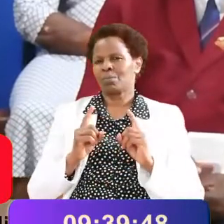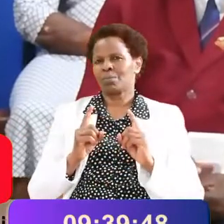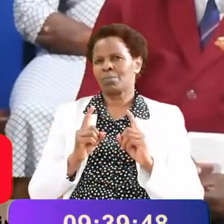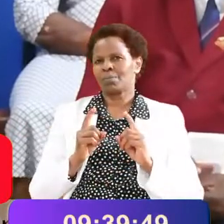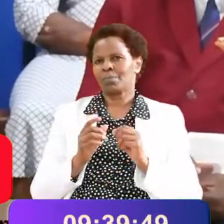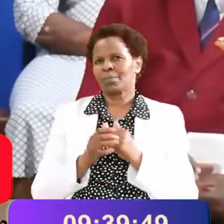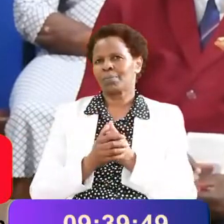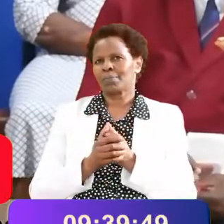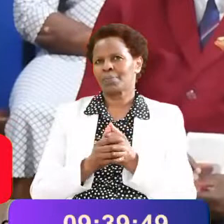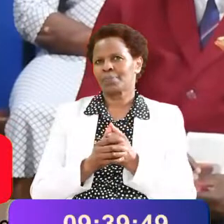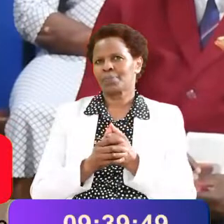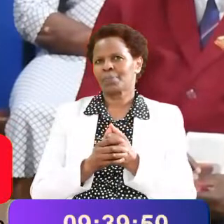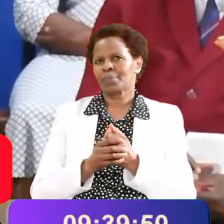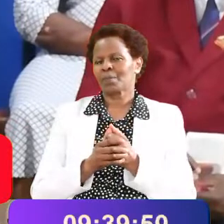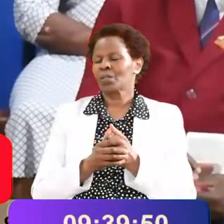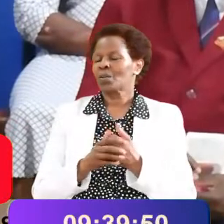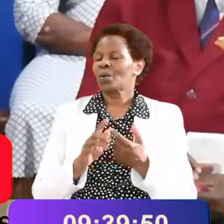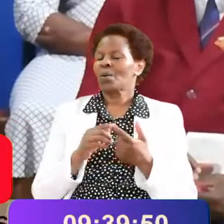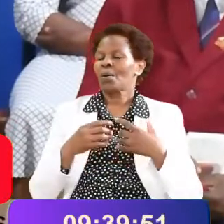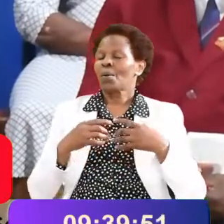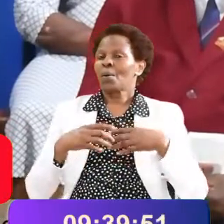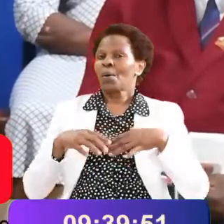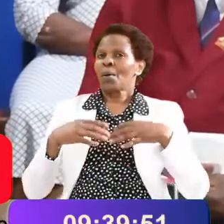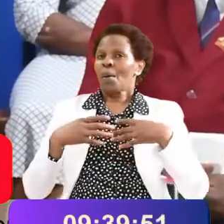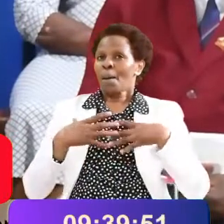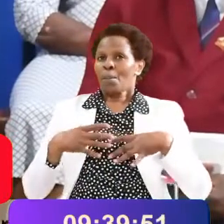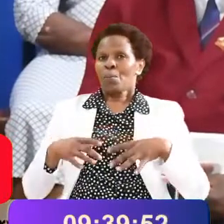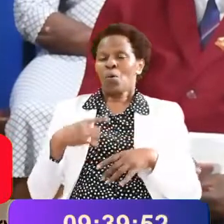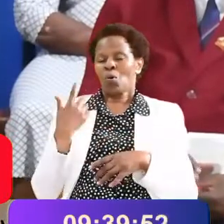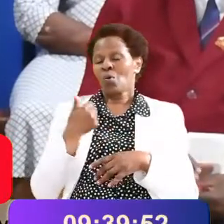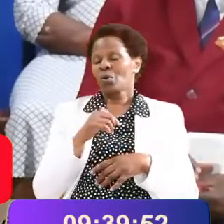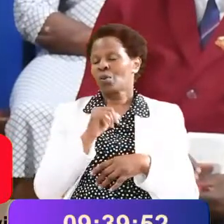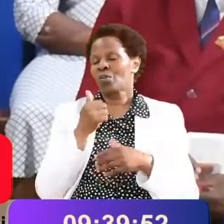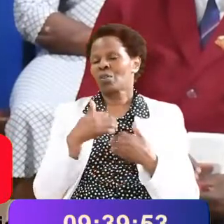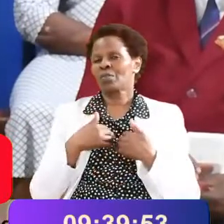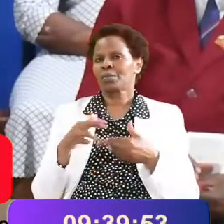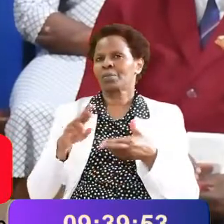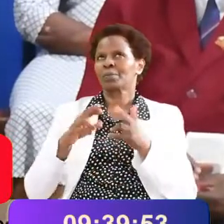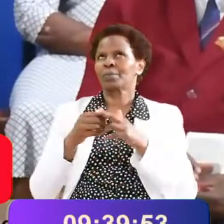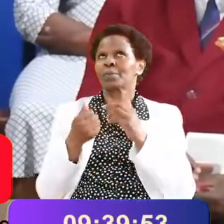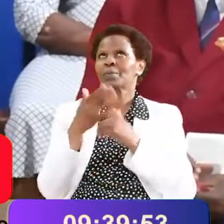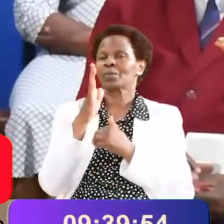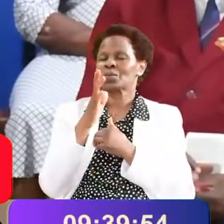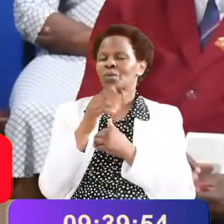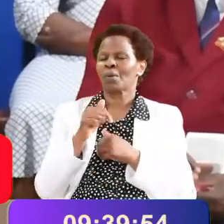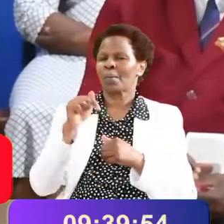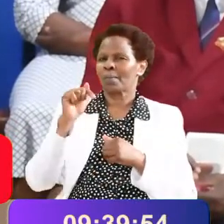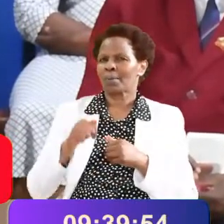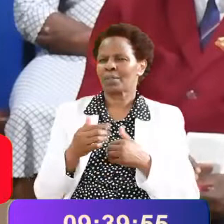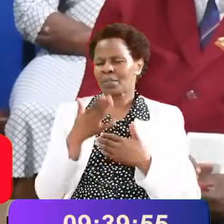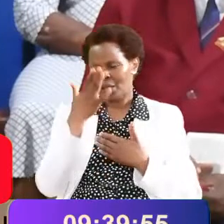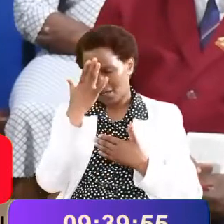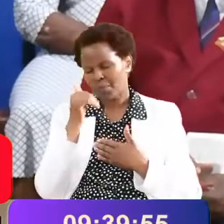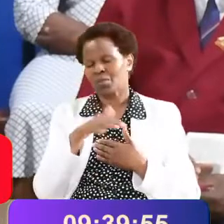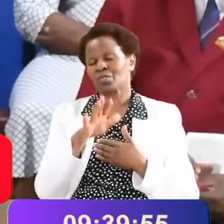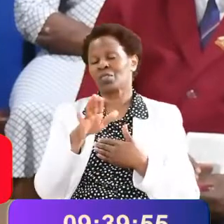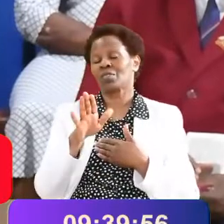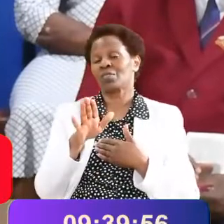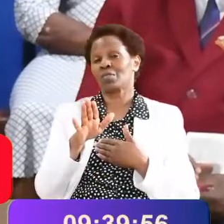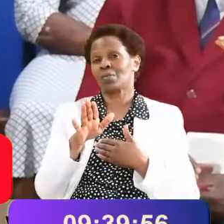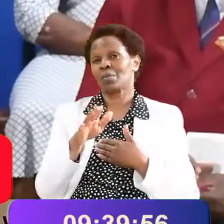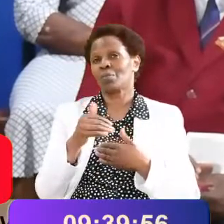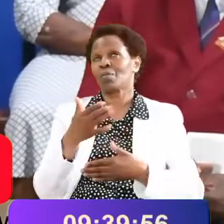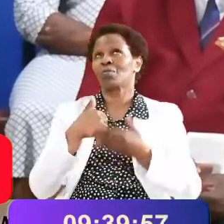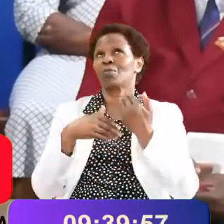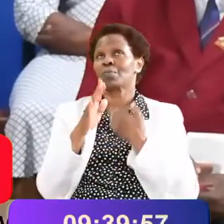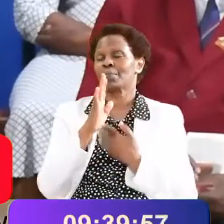brother. Even people who are not reconciled to God, maybe you need to humble yourself and say, I need to humble myself before